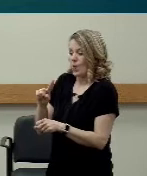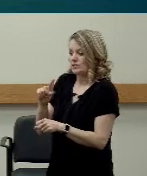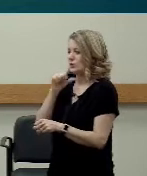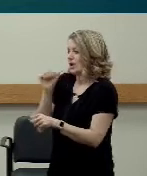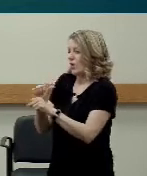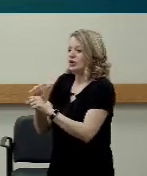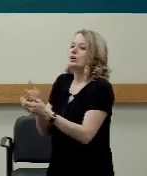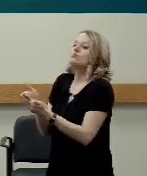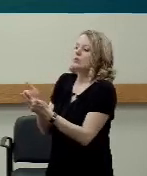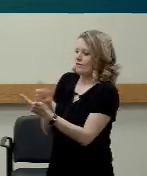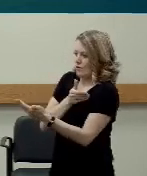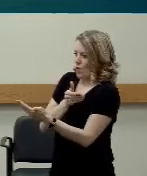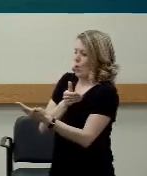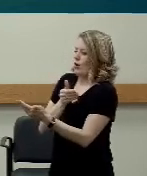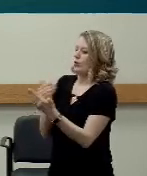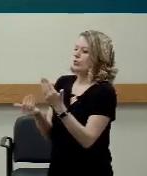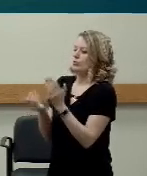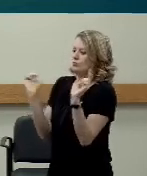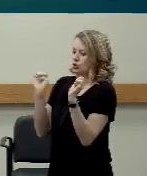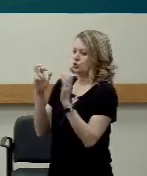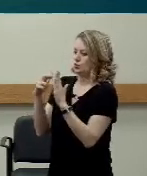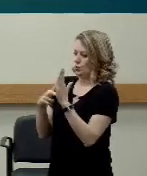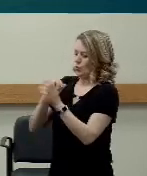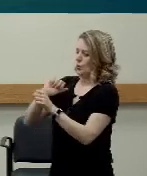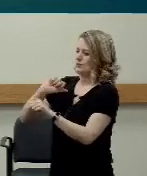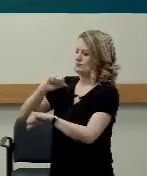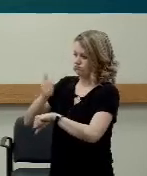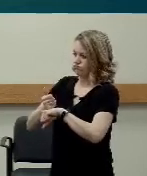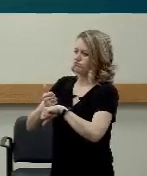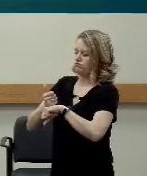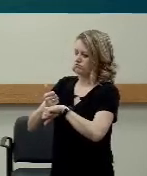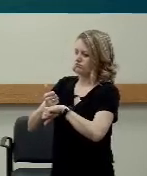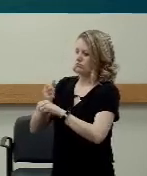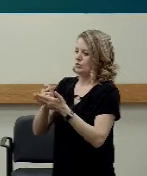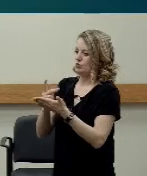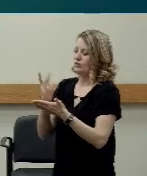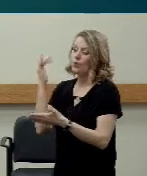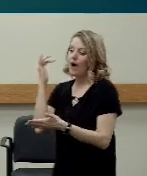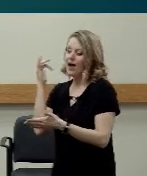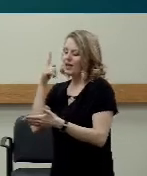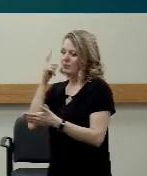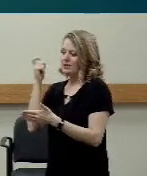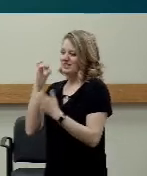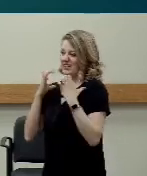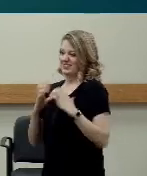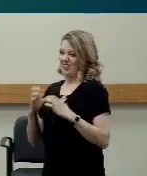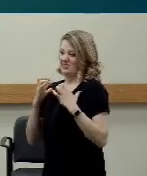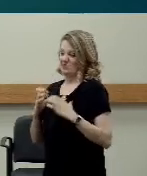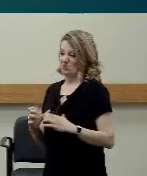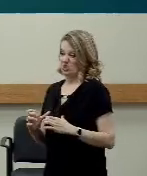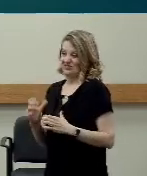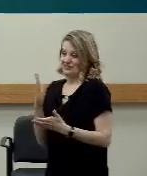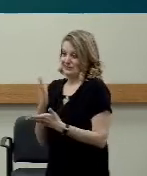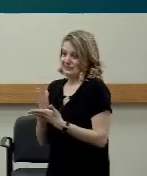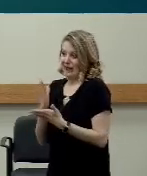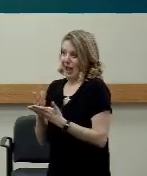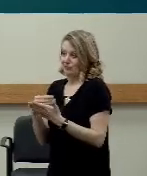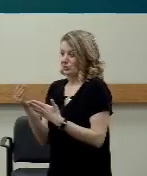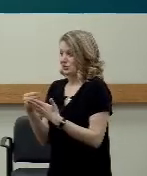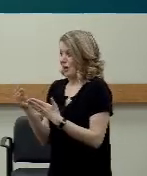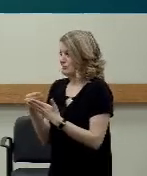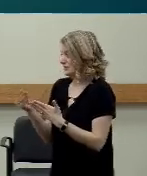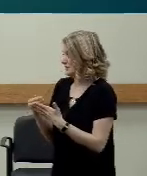prior to the approval of the city ordinance because of the customer traffic slowing down so much,